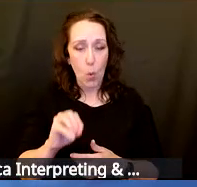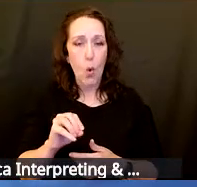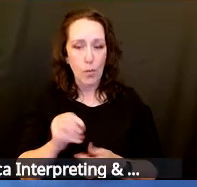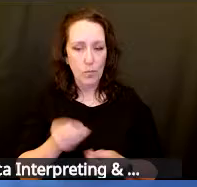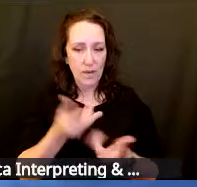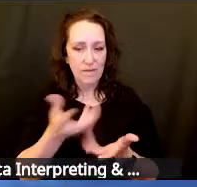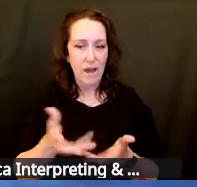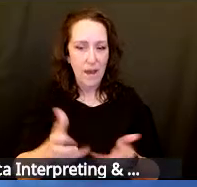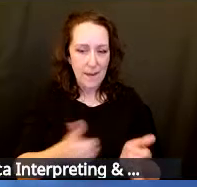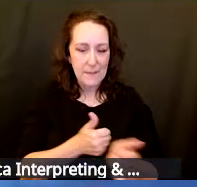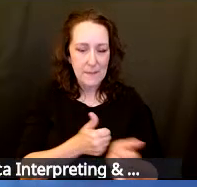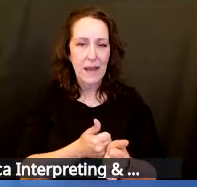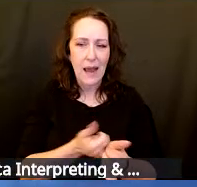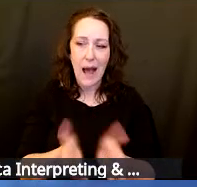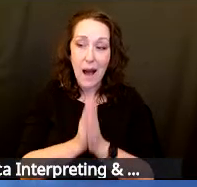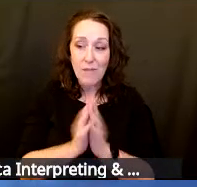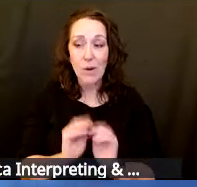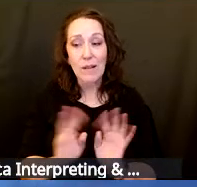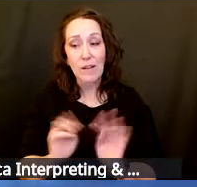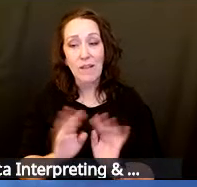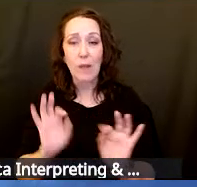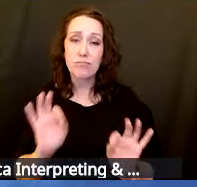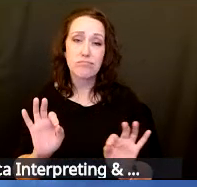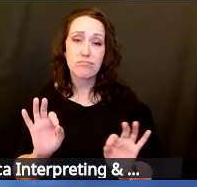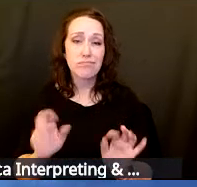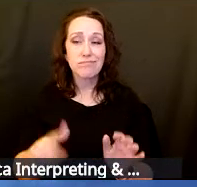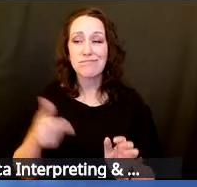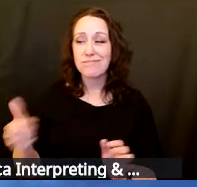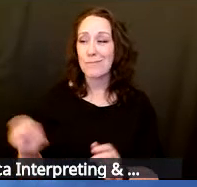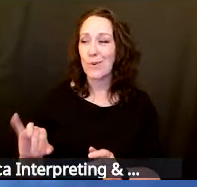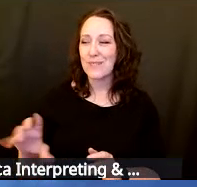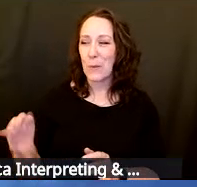ask for any clarifications. So we'll pass it to Rocio.